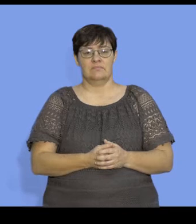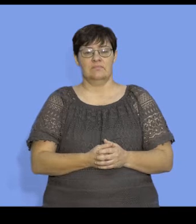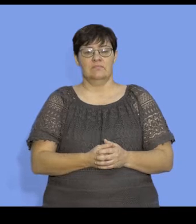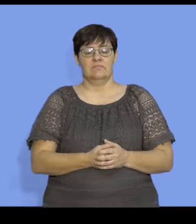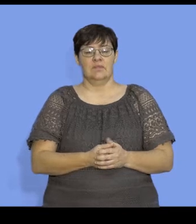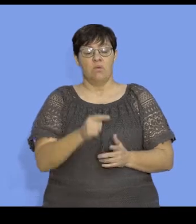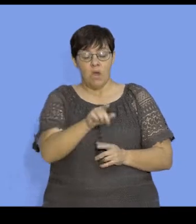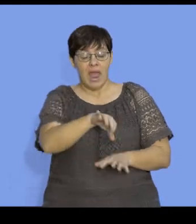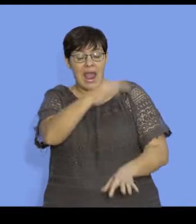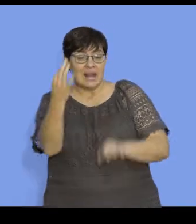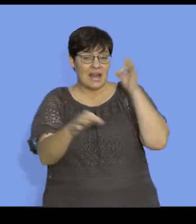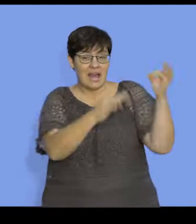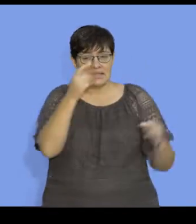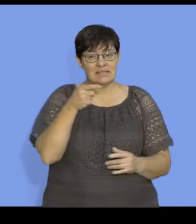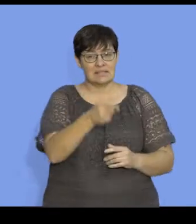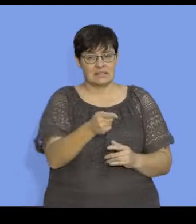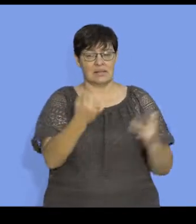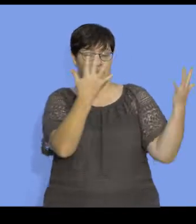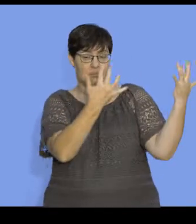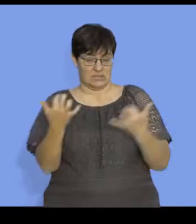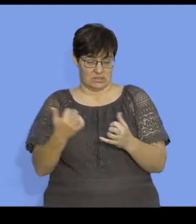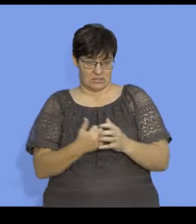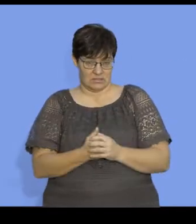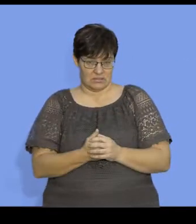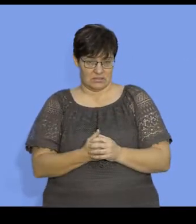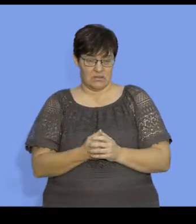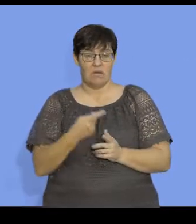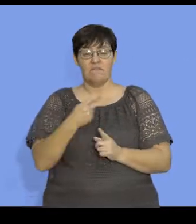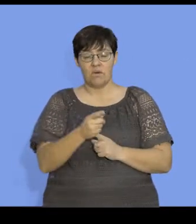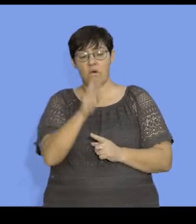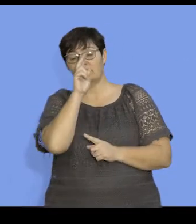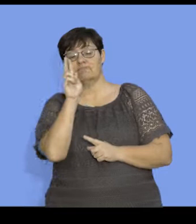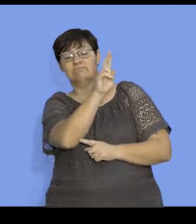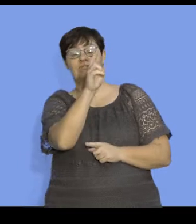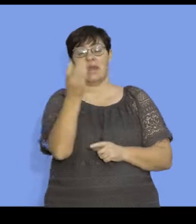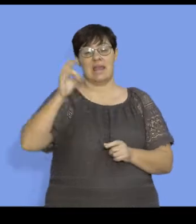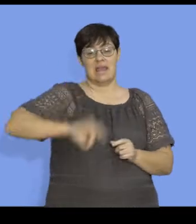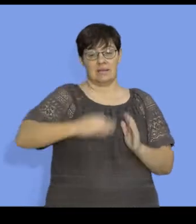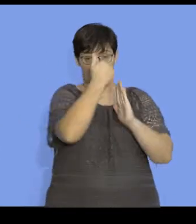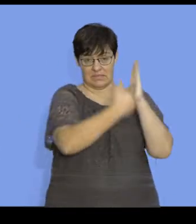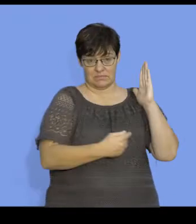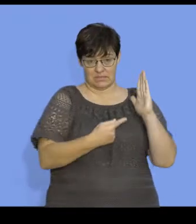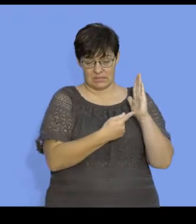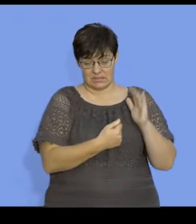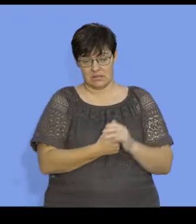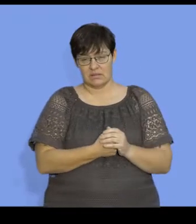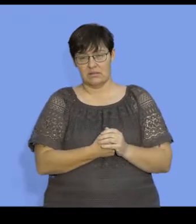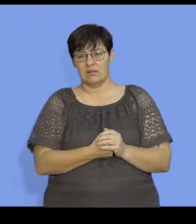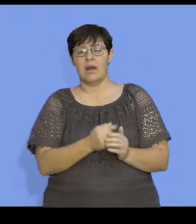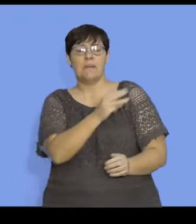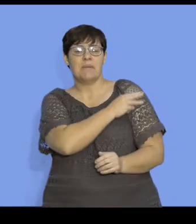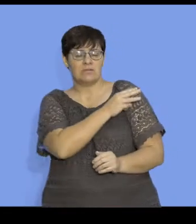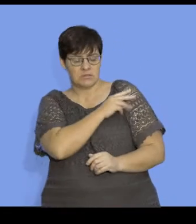When you're analyzing the budget in terms of your forecast income statement, management